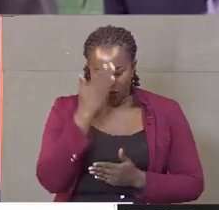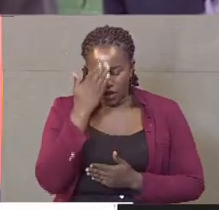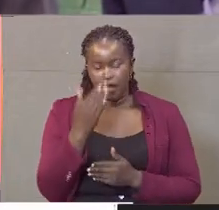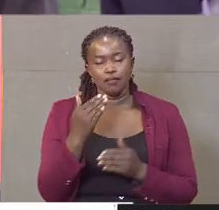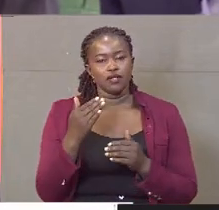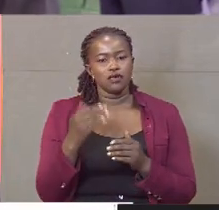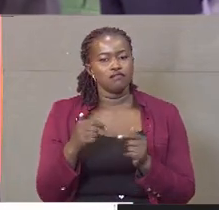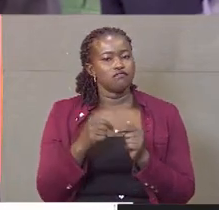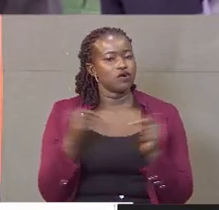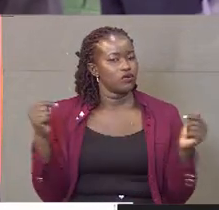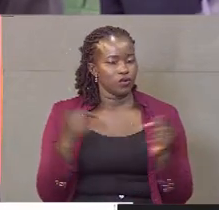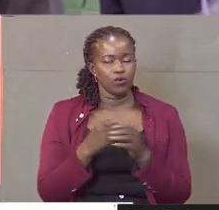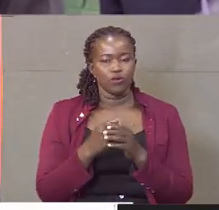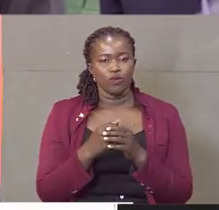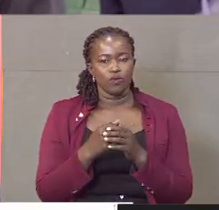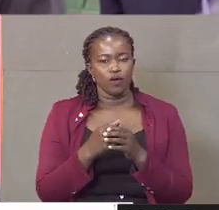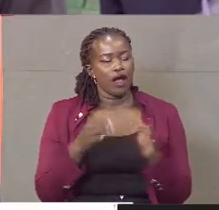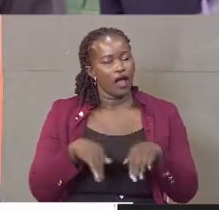my colleague that